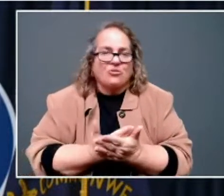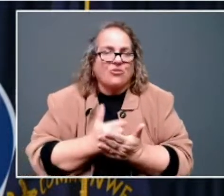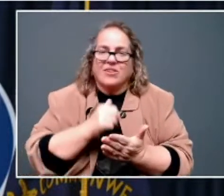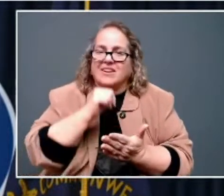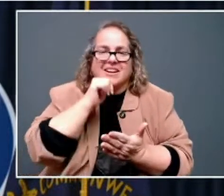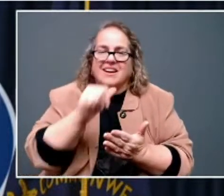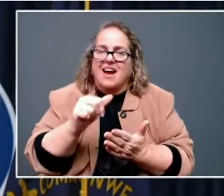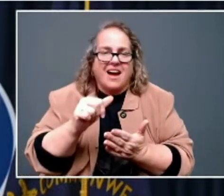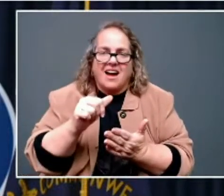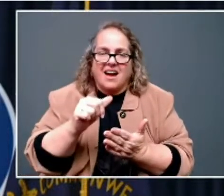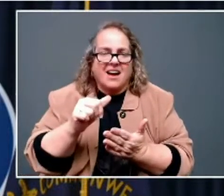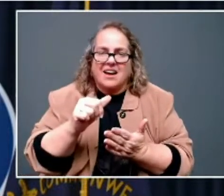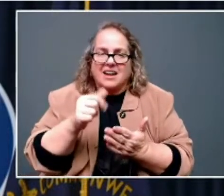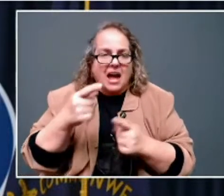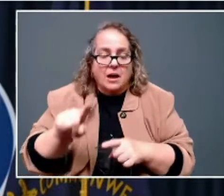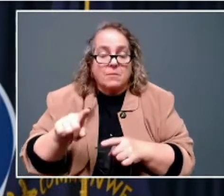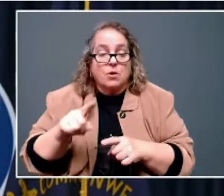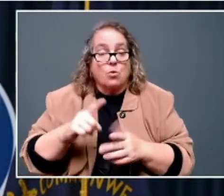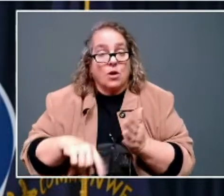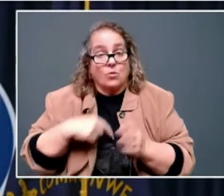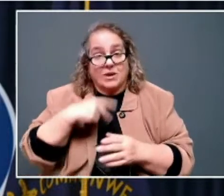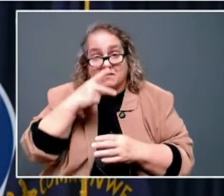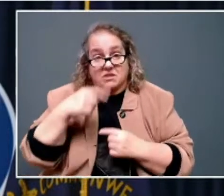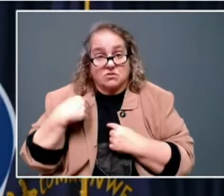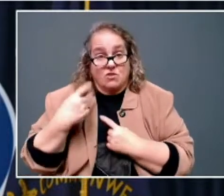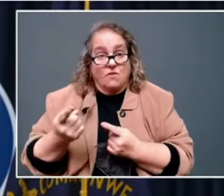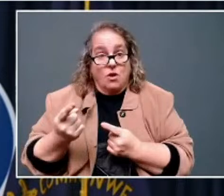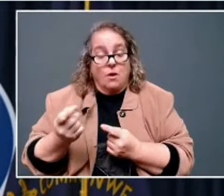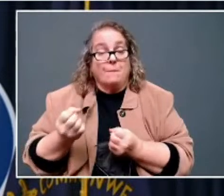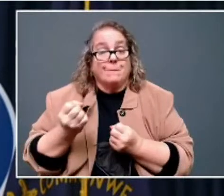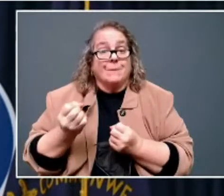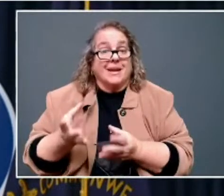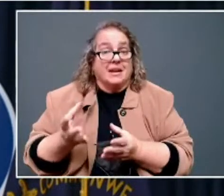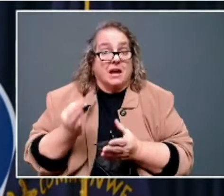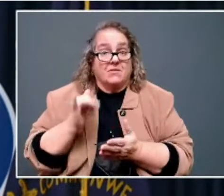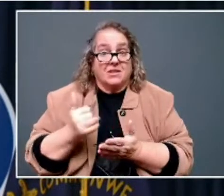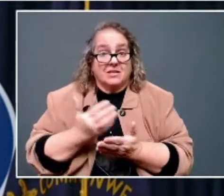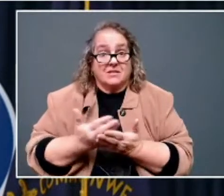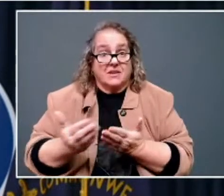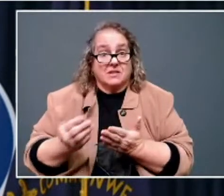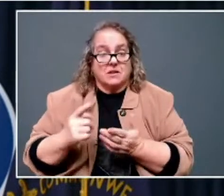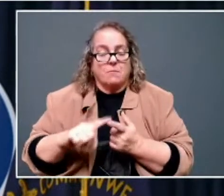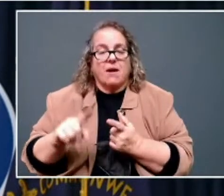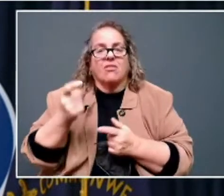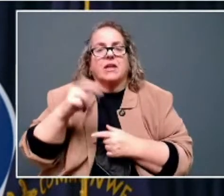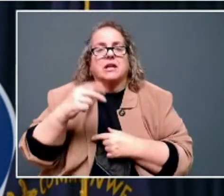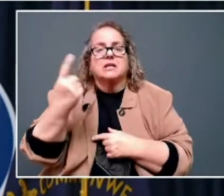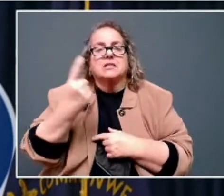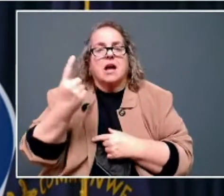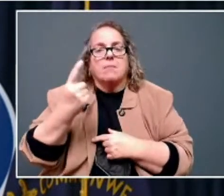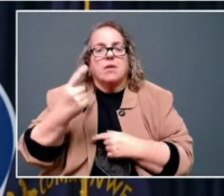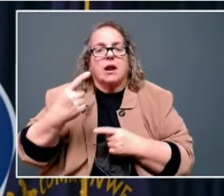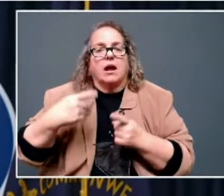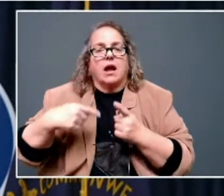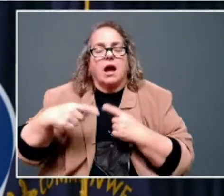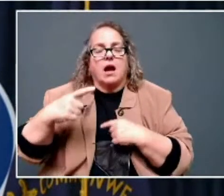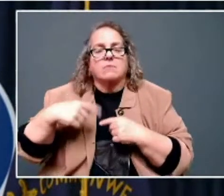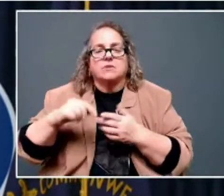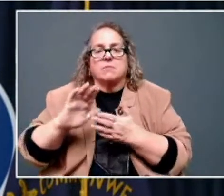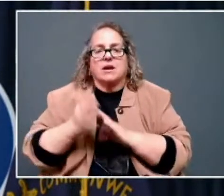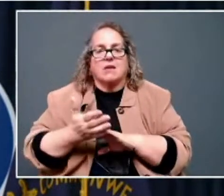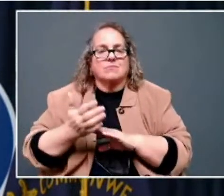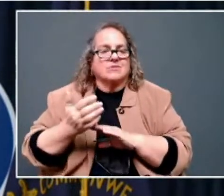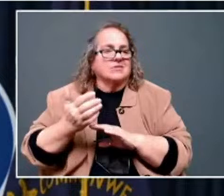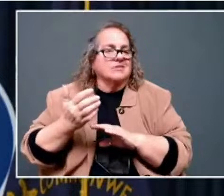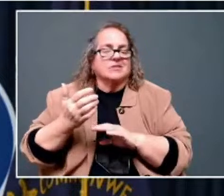have seen thus far is a number of these things, but then something comes along that becomes the dominant strain and